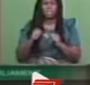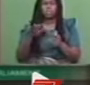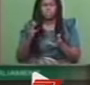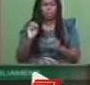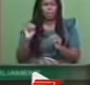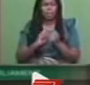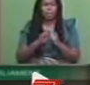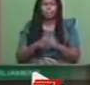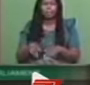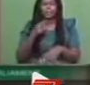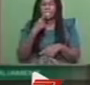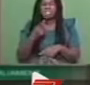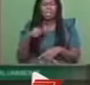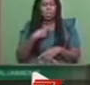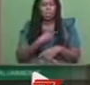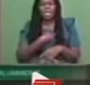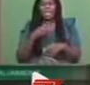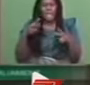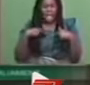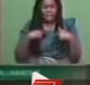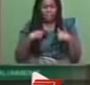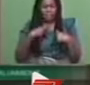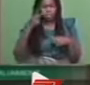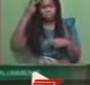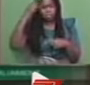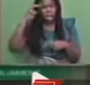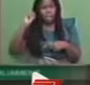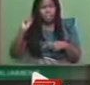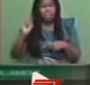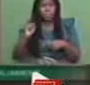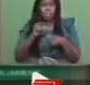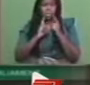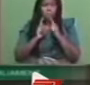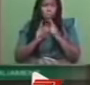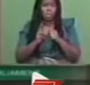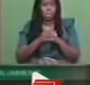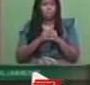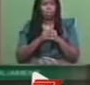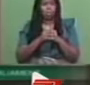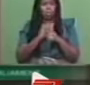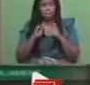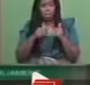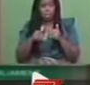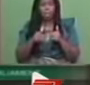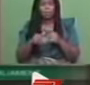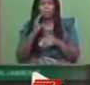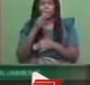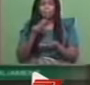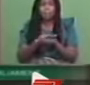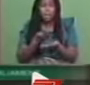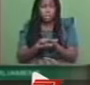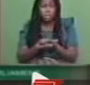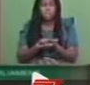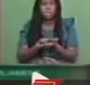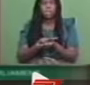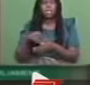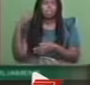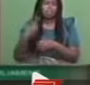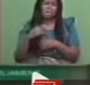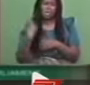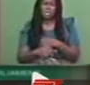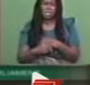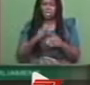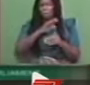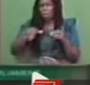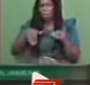as the Prime Minister himself admitted on election night, to get worse. The budget appears designed to punish the vast majority of our